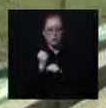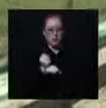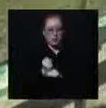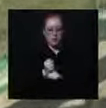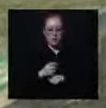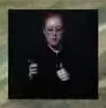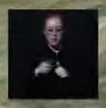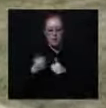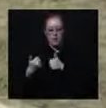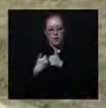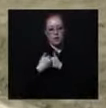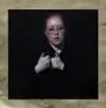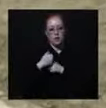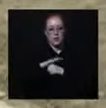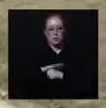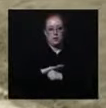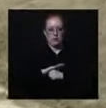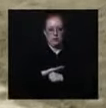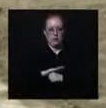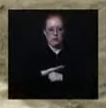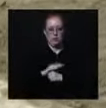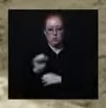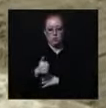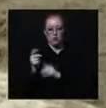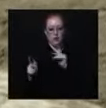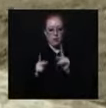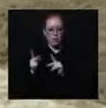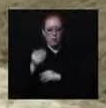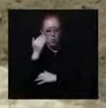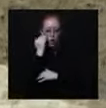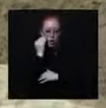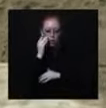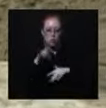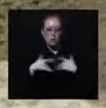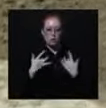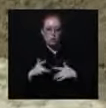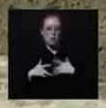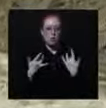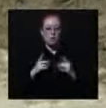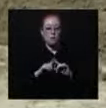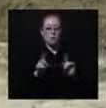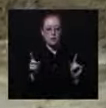The first game, it was kind of tense with the other people who kind of knew what was going on.